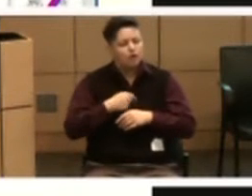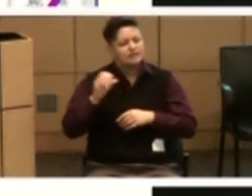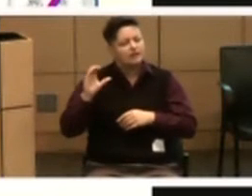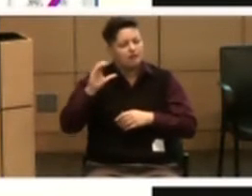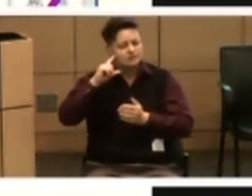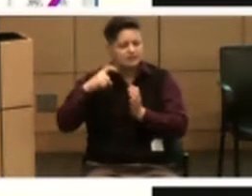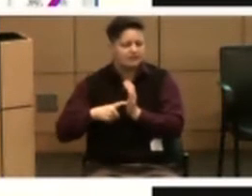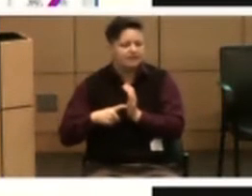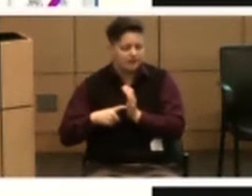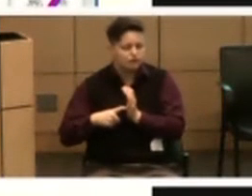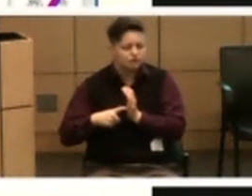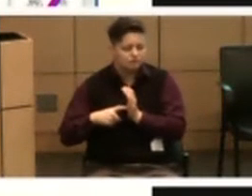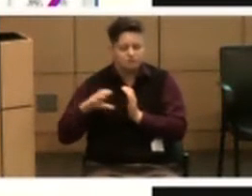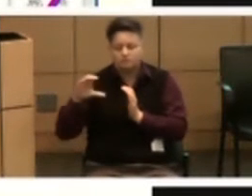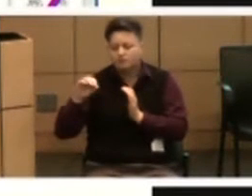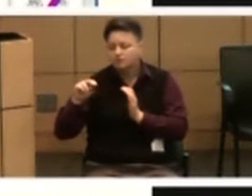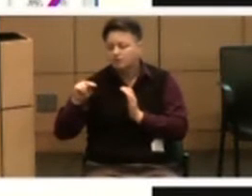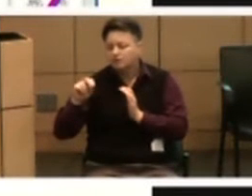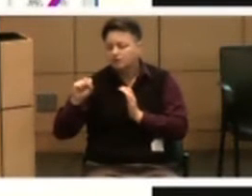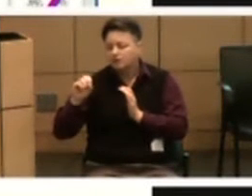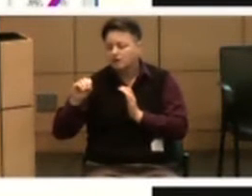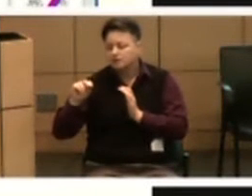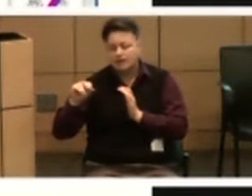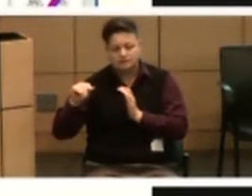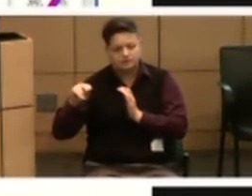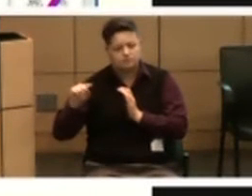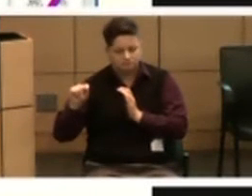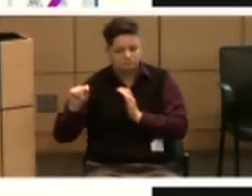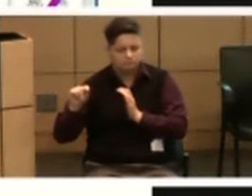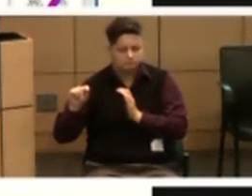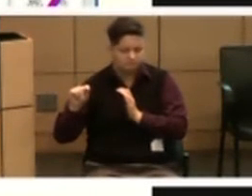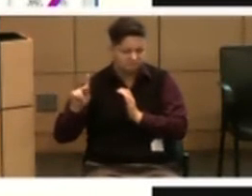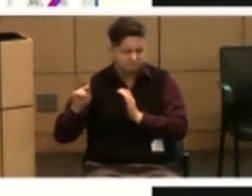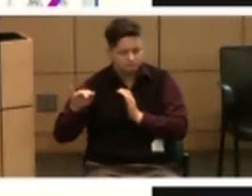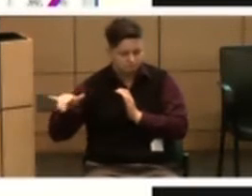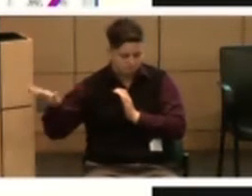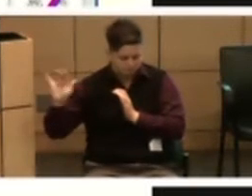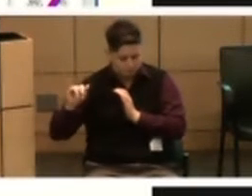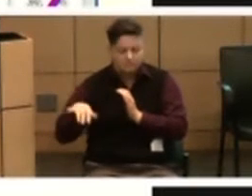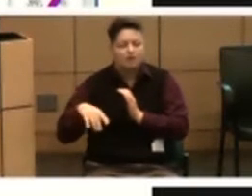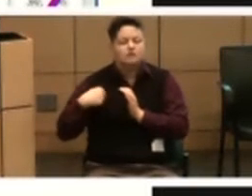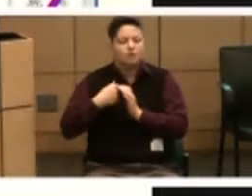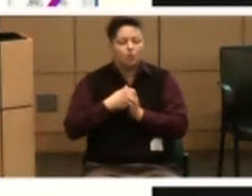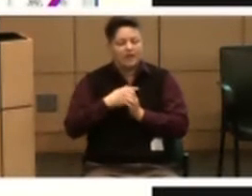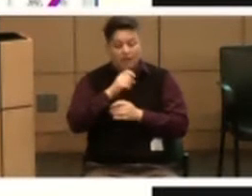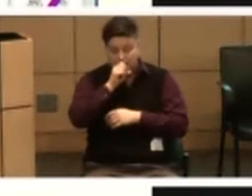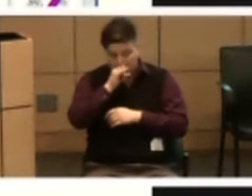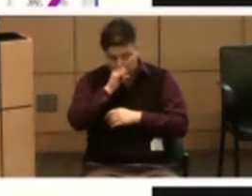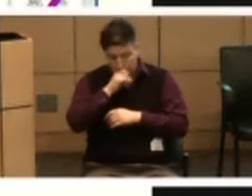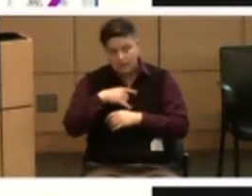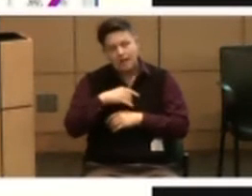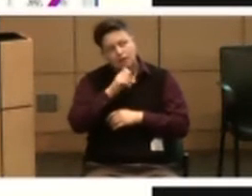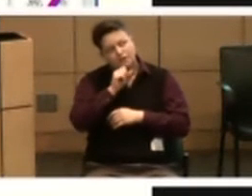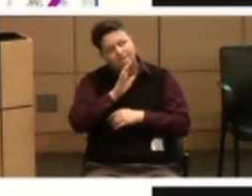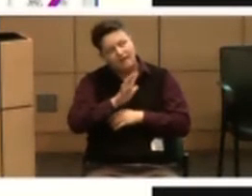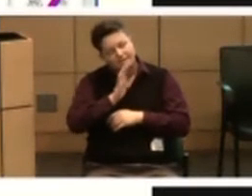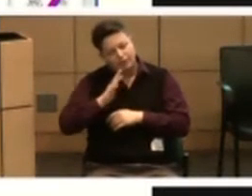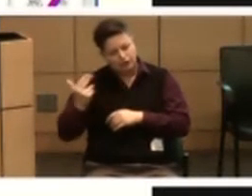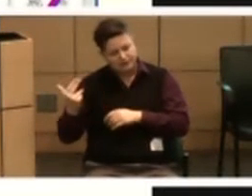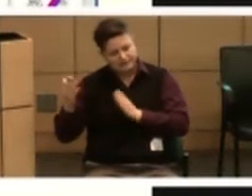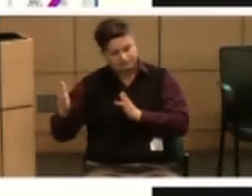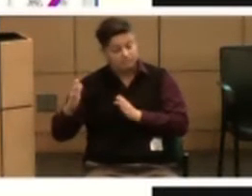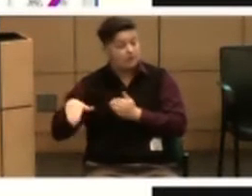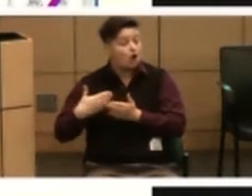basic, can you tell what this consonant is? So we had children between the ages of 5 and 13 years. They all had normal hearing, and we